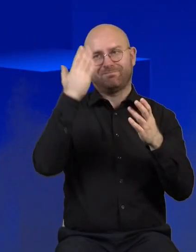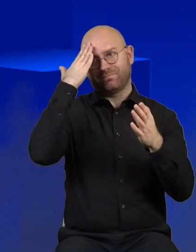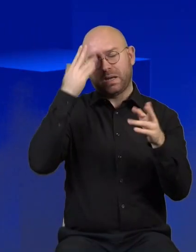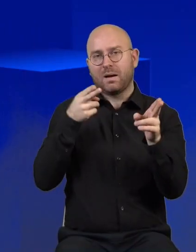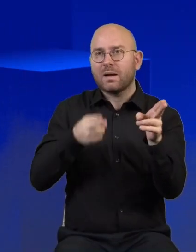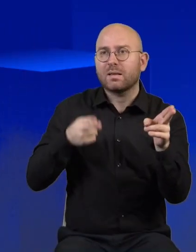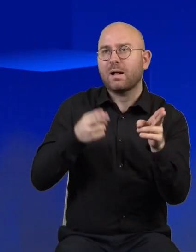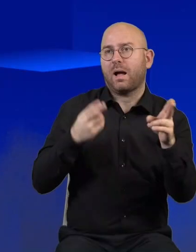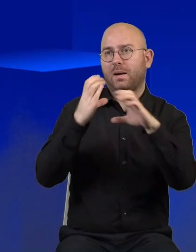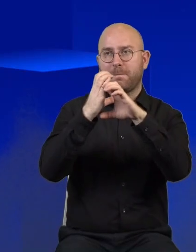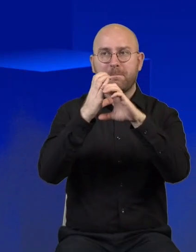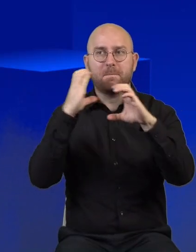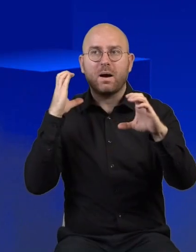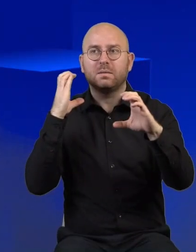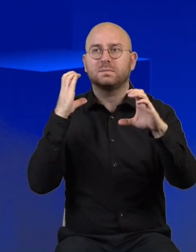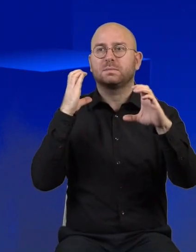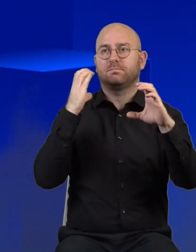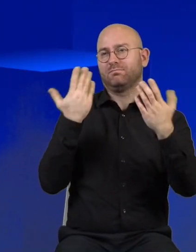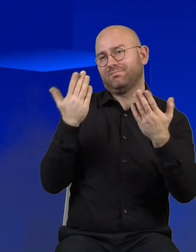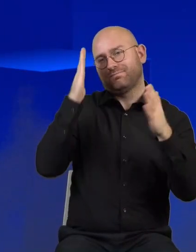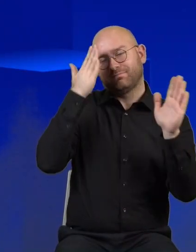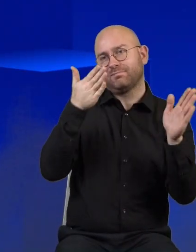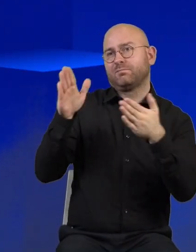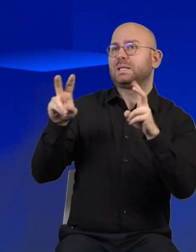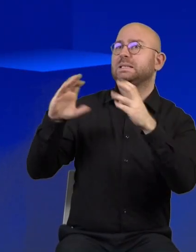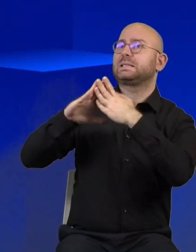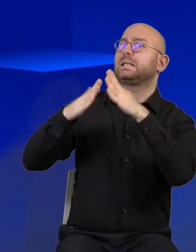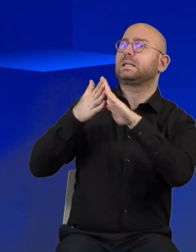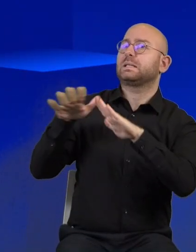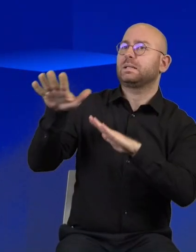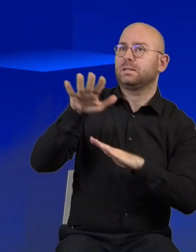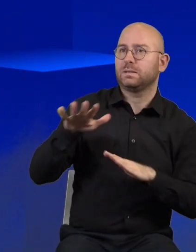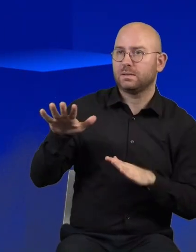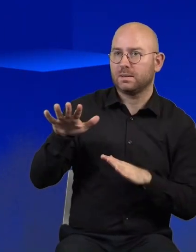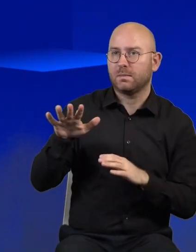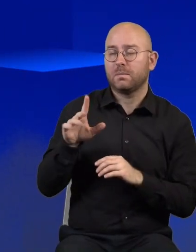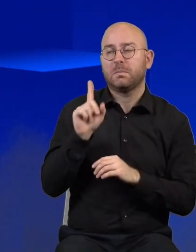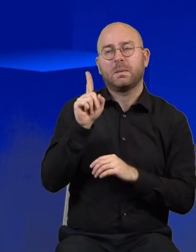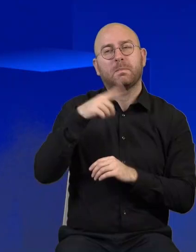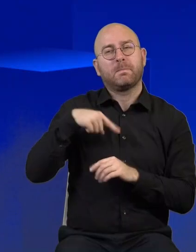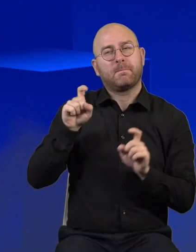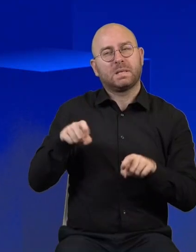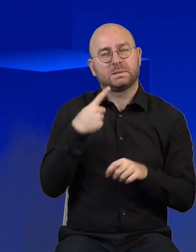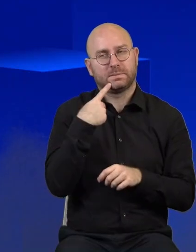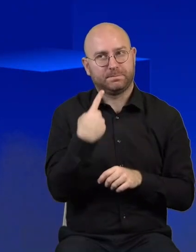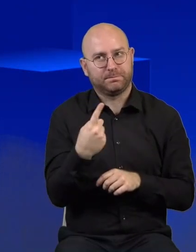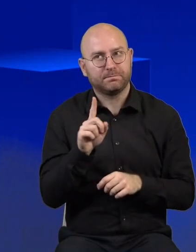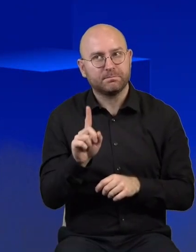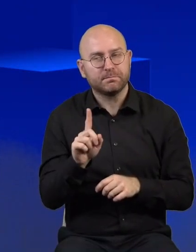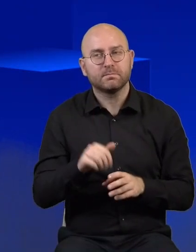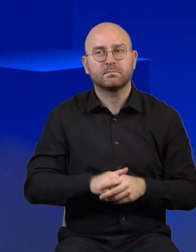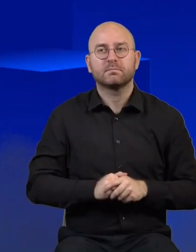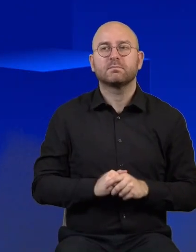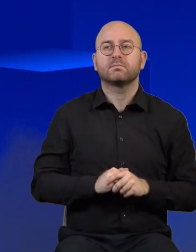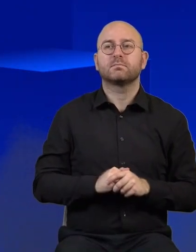I also immediately point out at those priority for our financing from the EU funds.